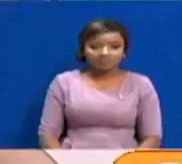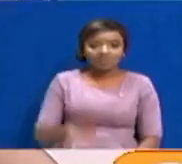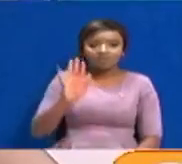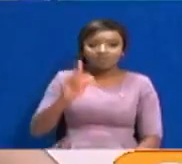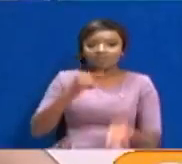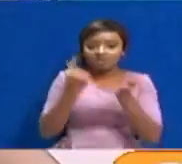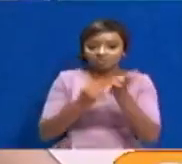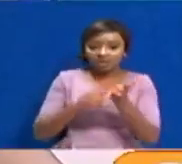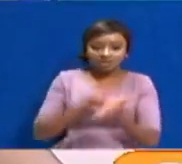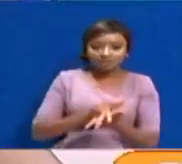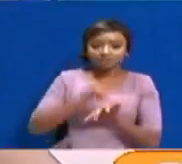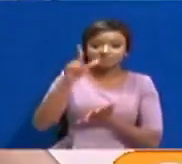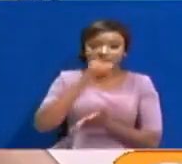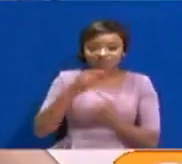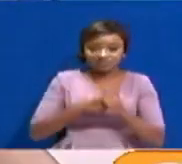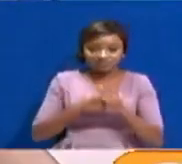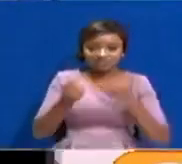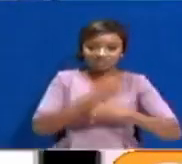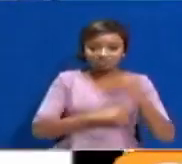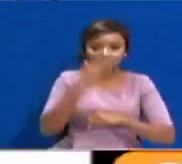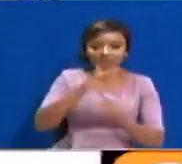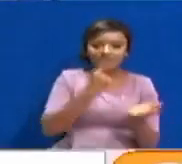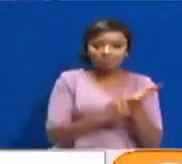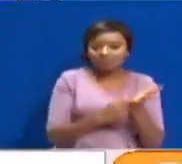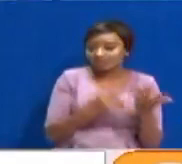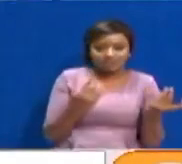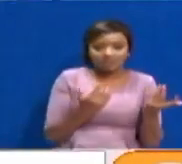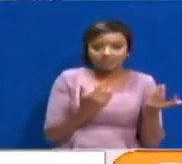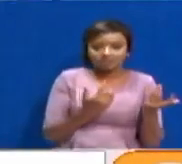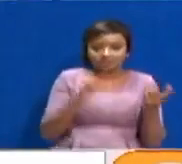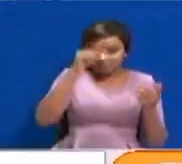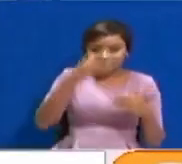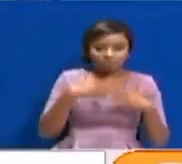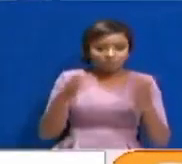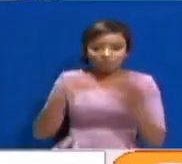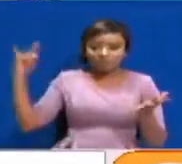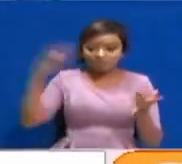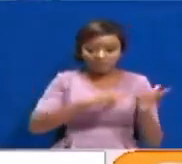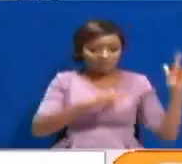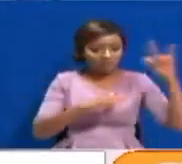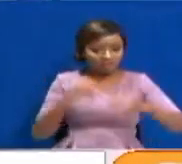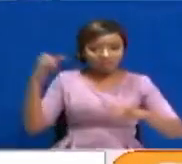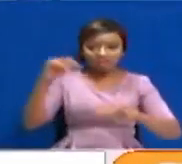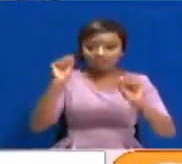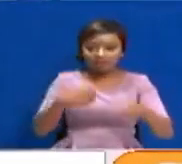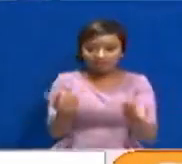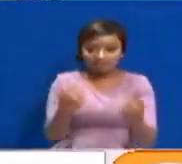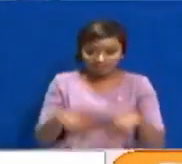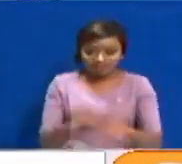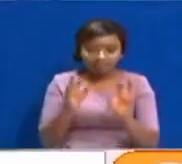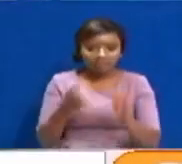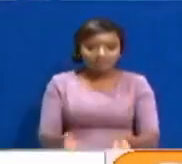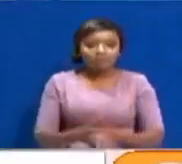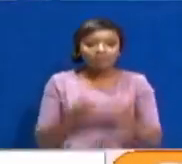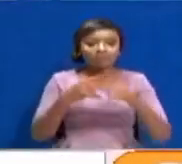Uganda Airlines has resumed operations after the Kampala government opened up its airspace to commercial flights. Uganda Airlines CEO Cornwell